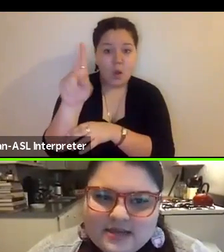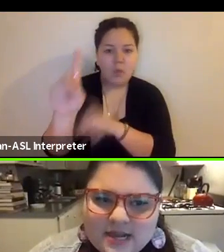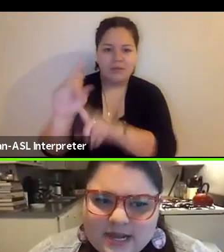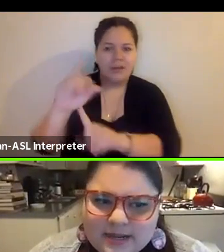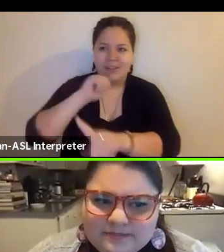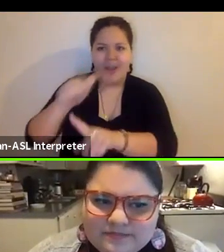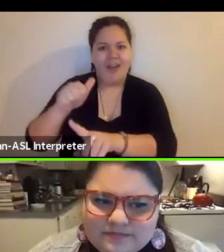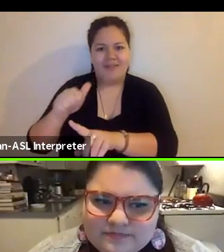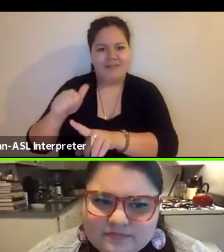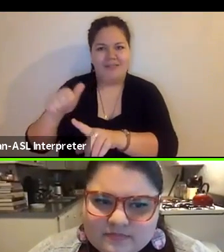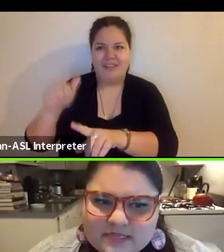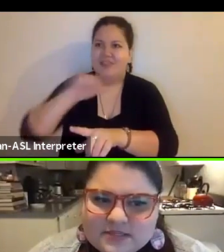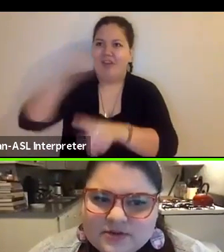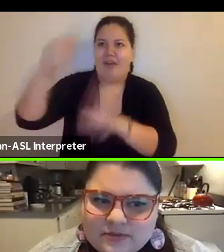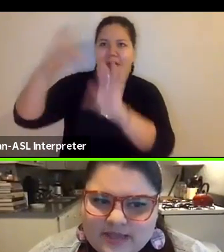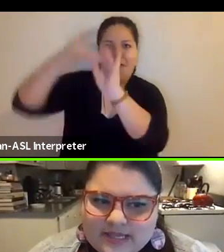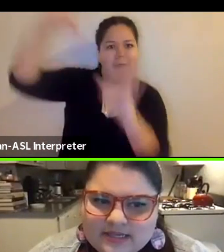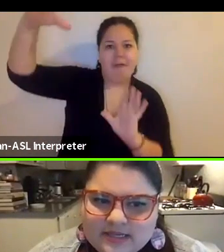place.